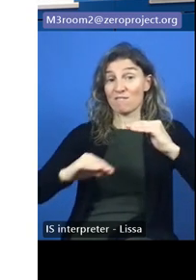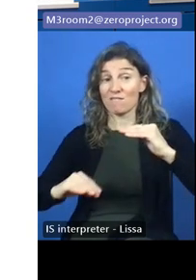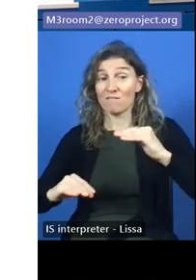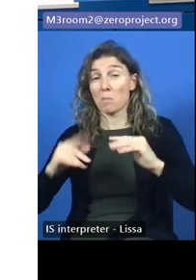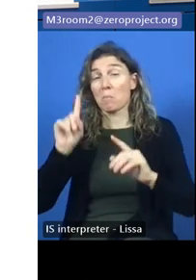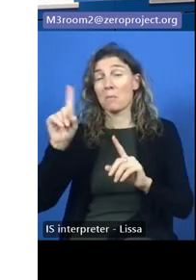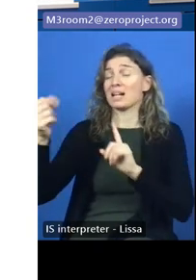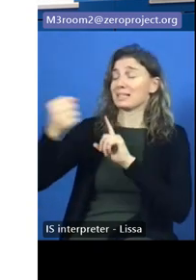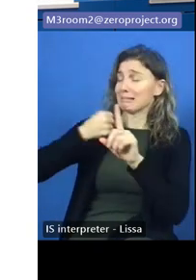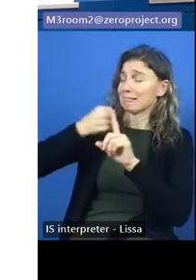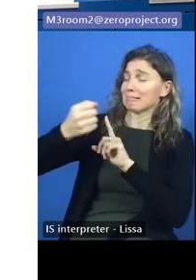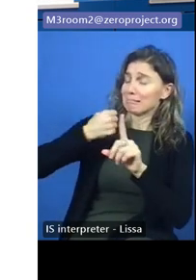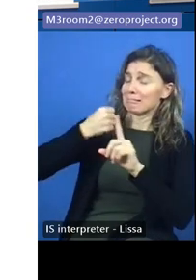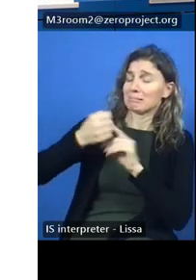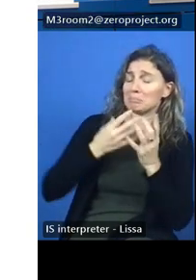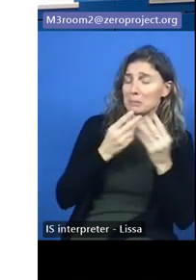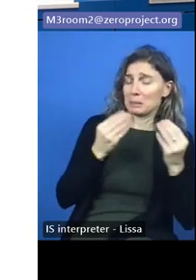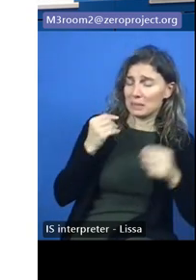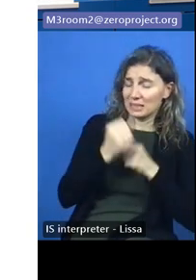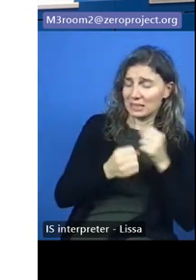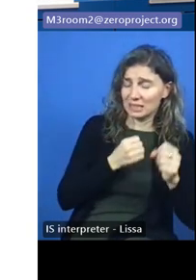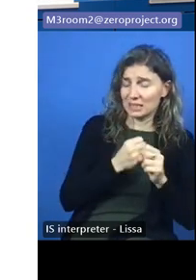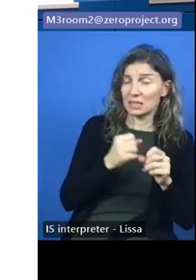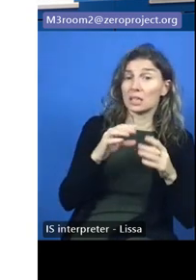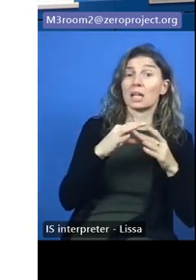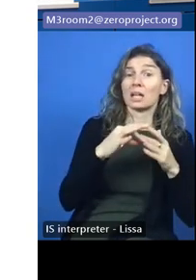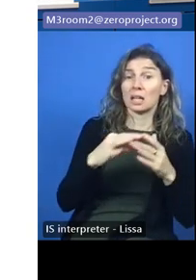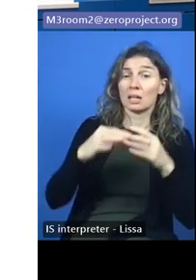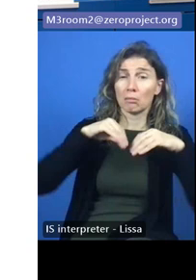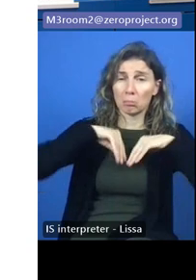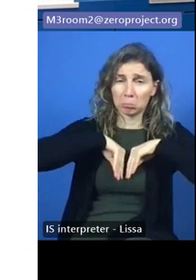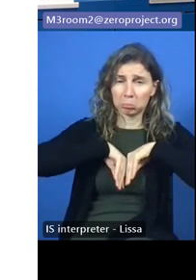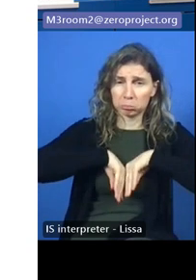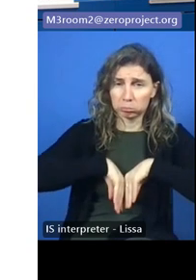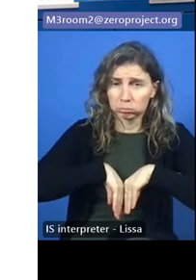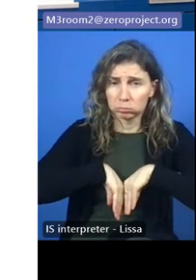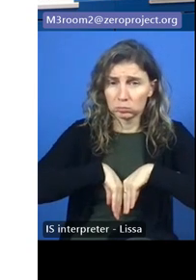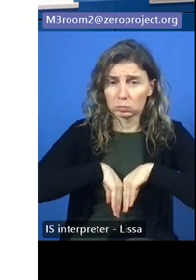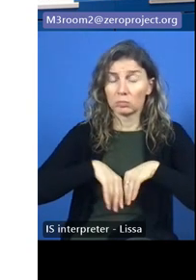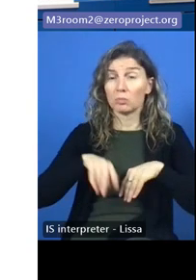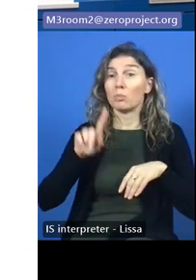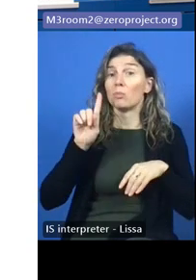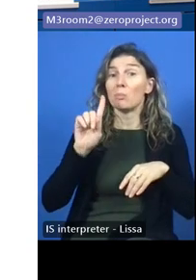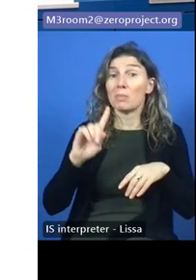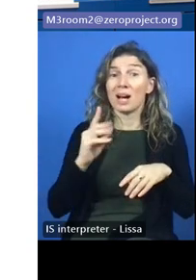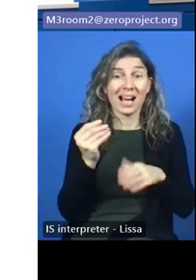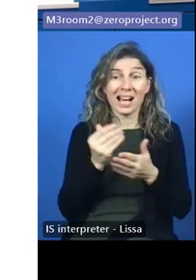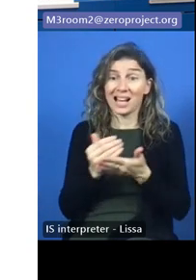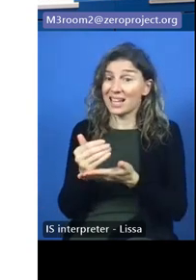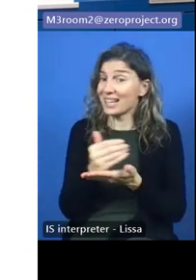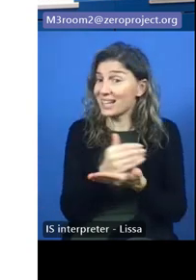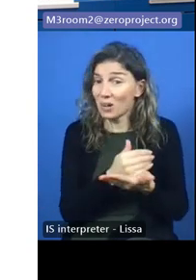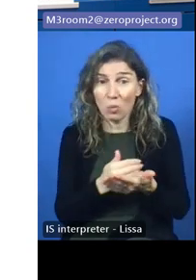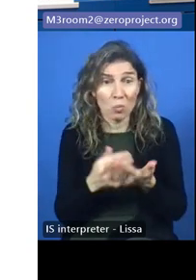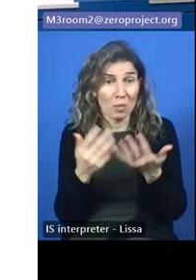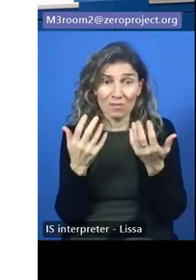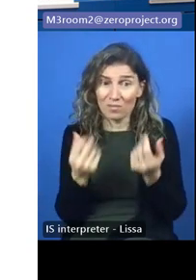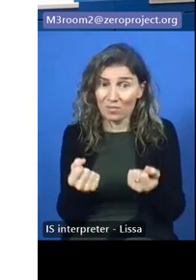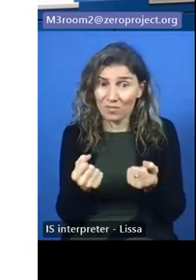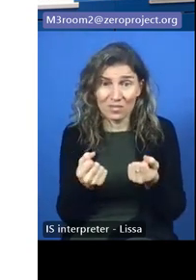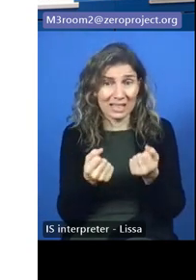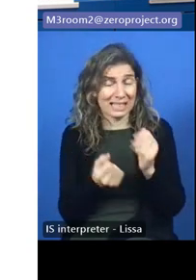many years, leading to depression. She had no sustainable means of income because she lacked skills and support. But after